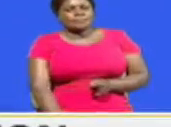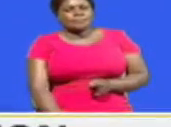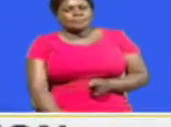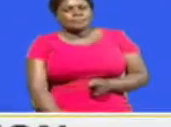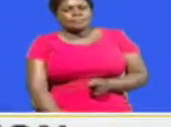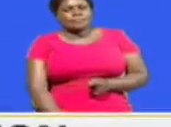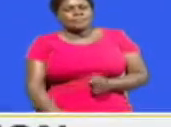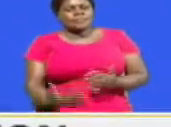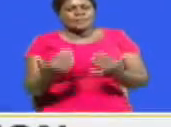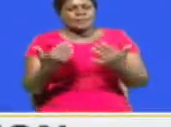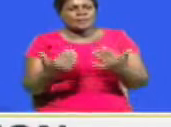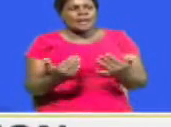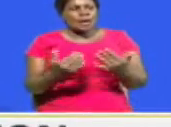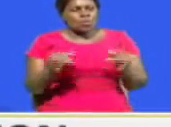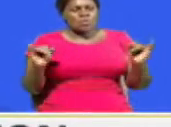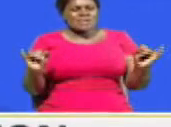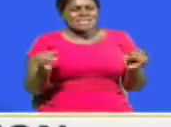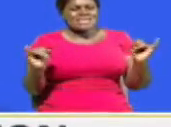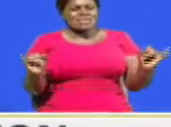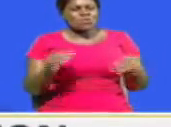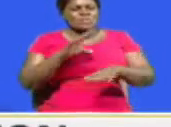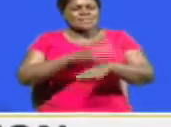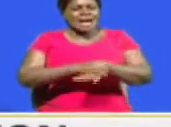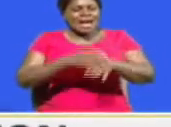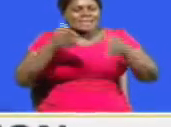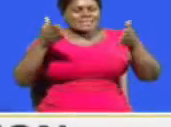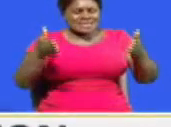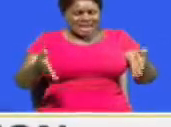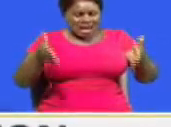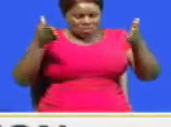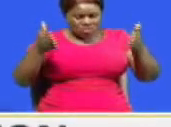Well, we now want to bring you the latest reaching our